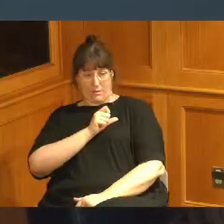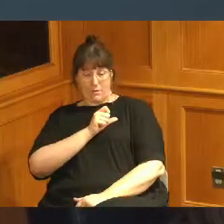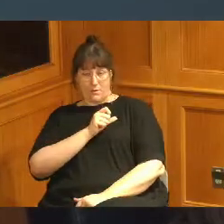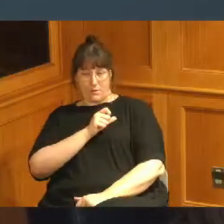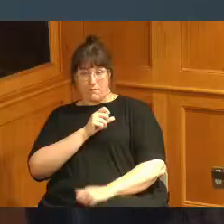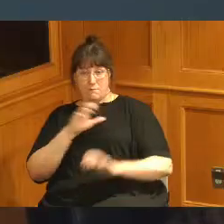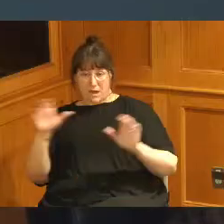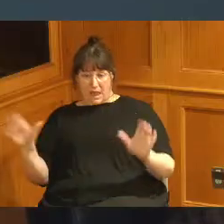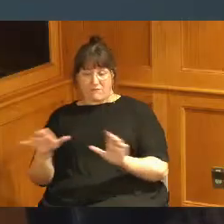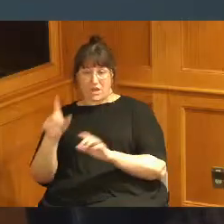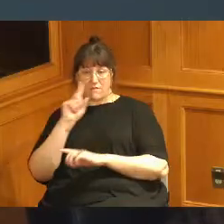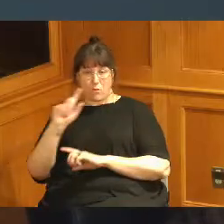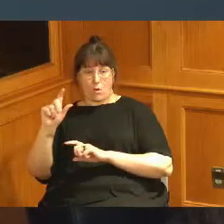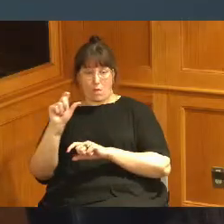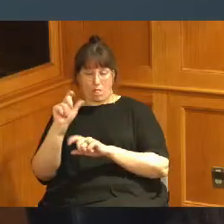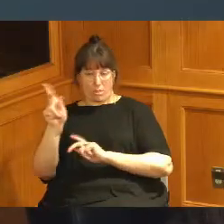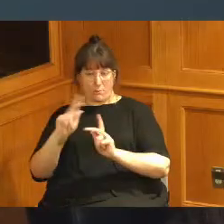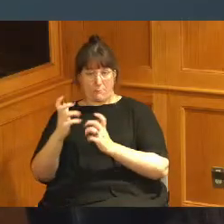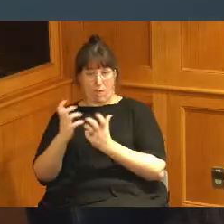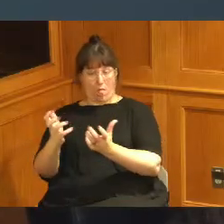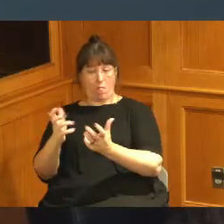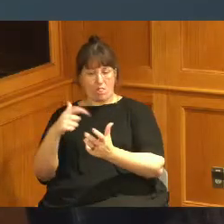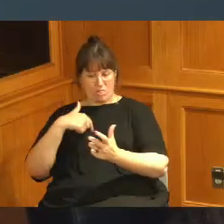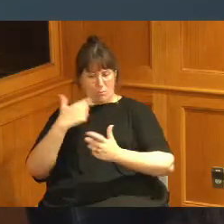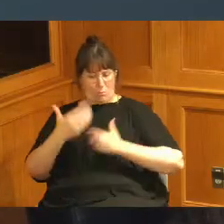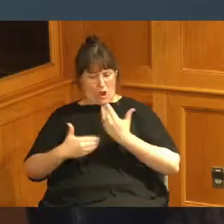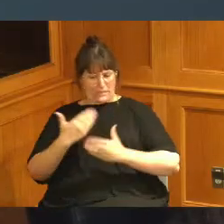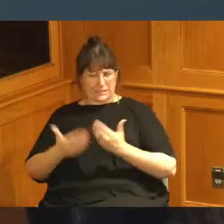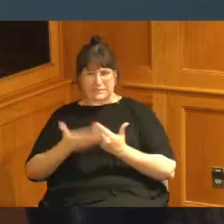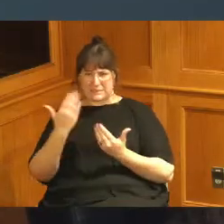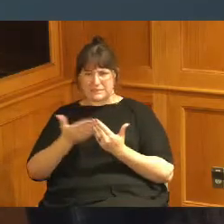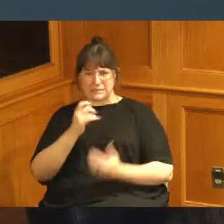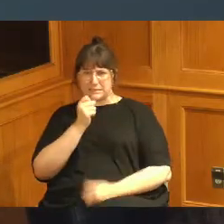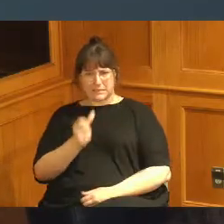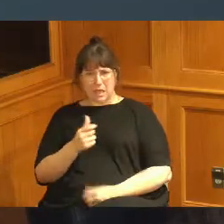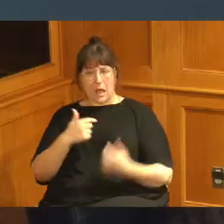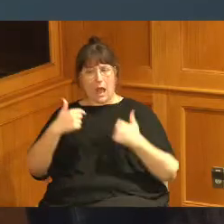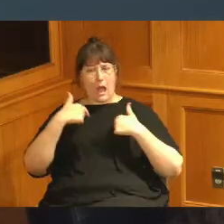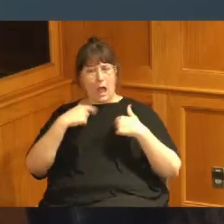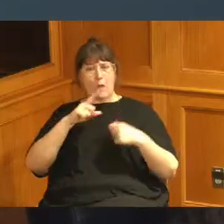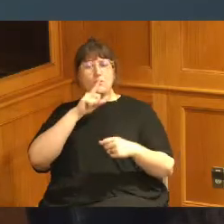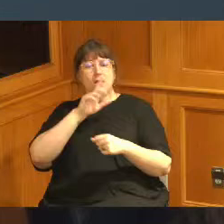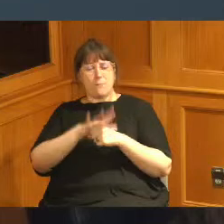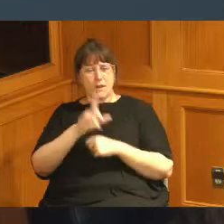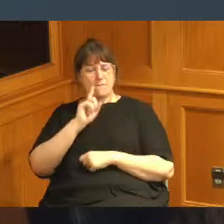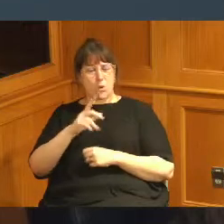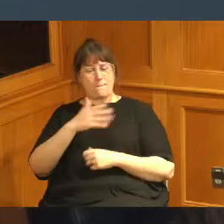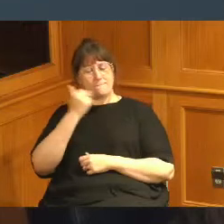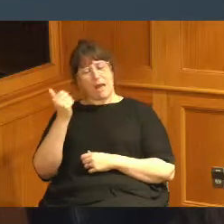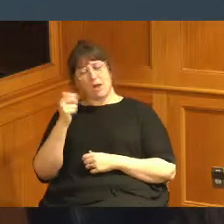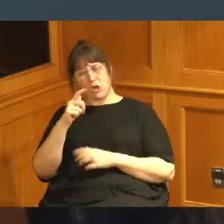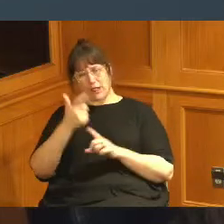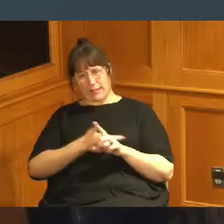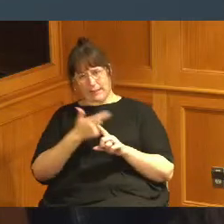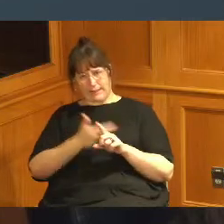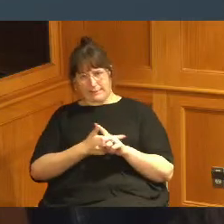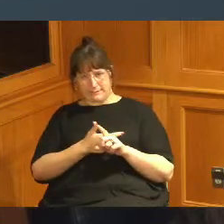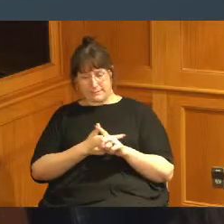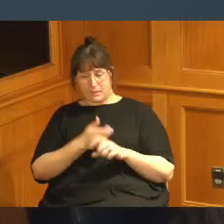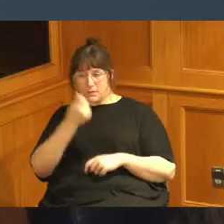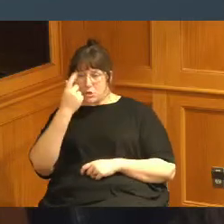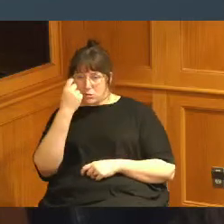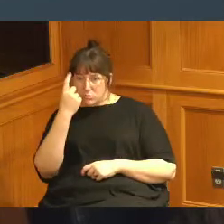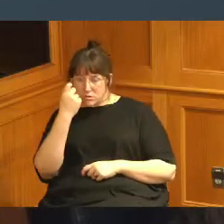This process was not an easy one, but I was committed to a better lease. There's no way, and I said at the beginning that we're going